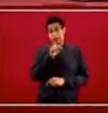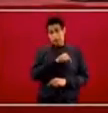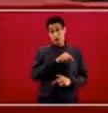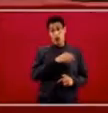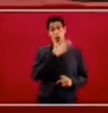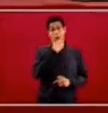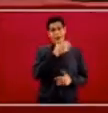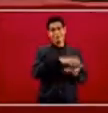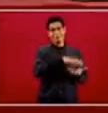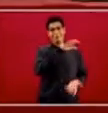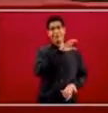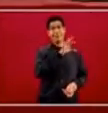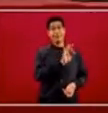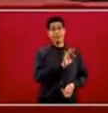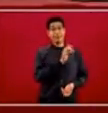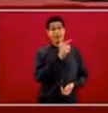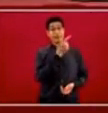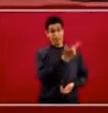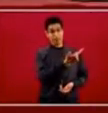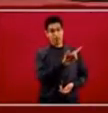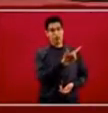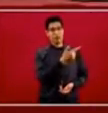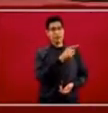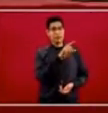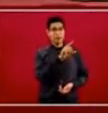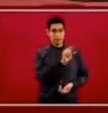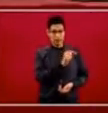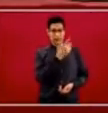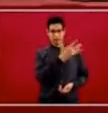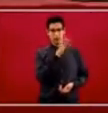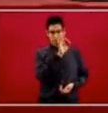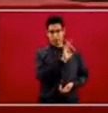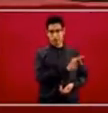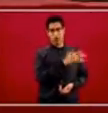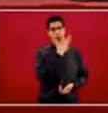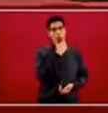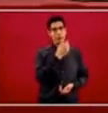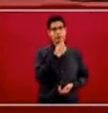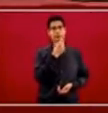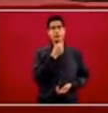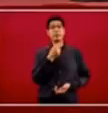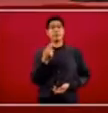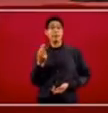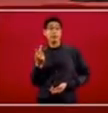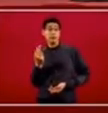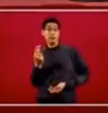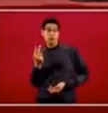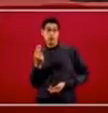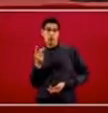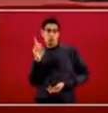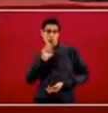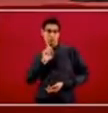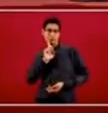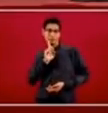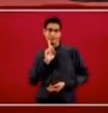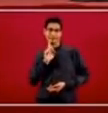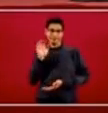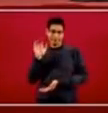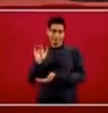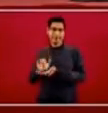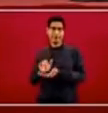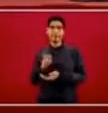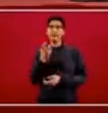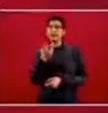In that, in other diseases, it's even a greater relation, like 75 to 25%, for example. Some of the